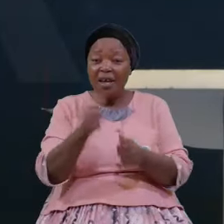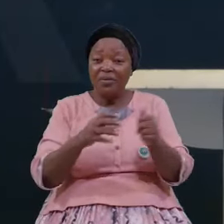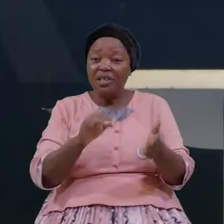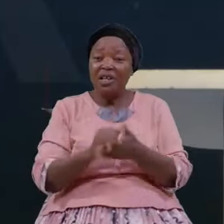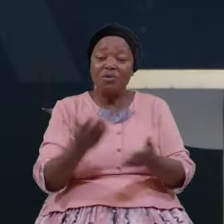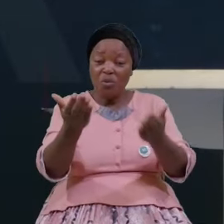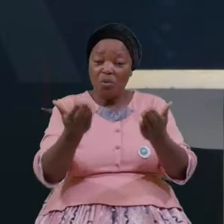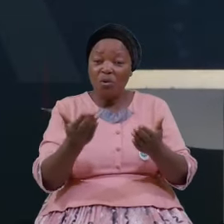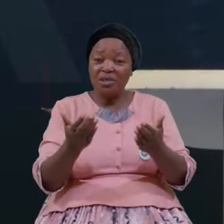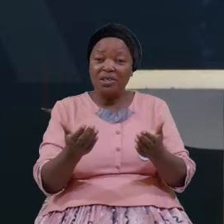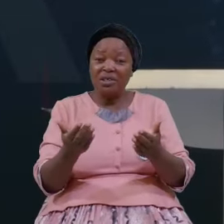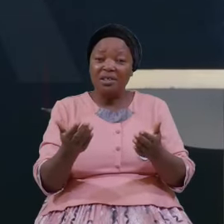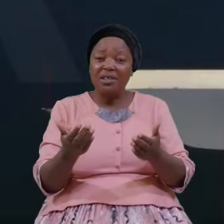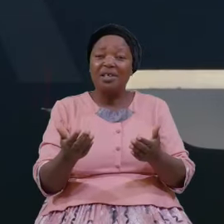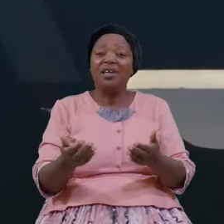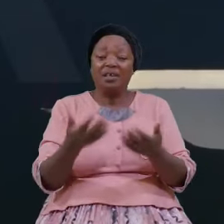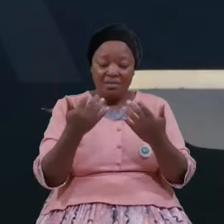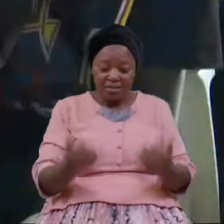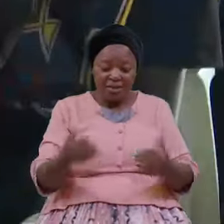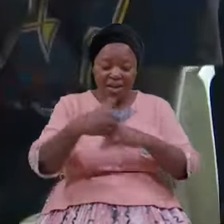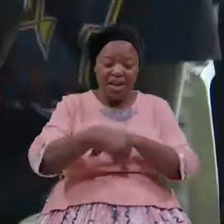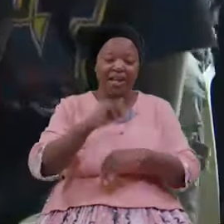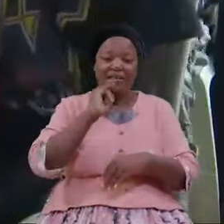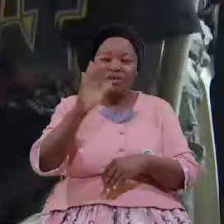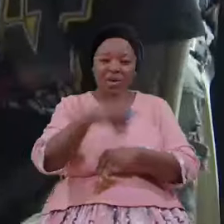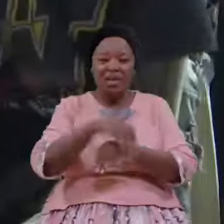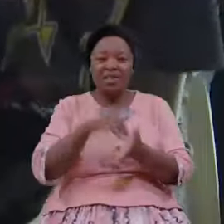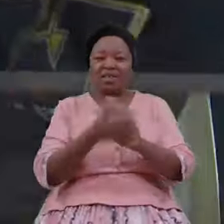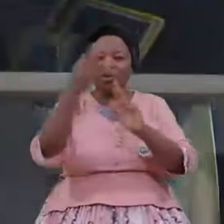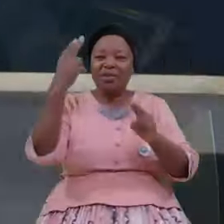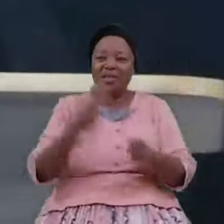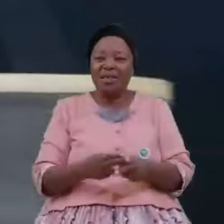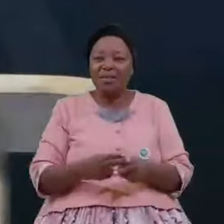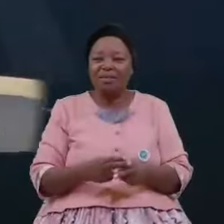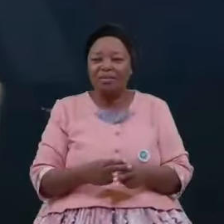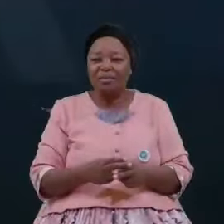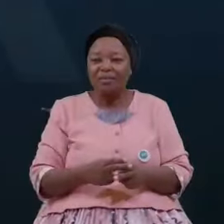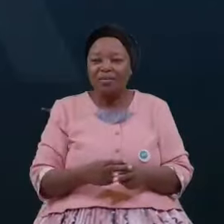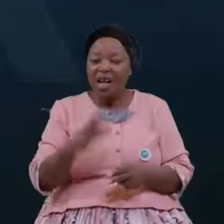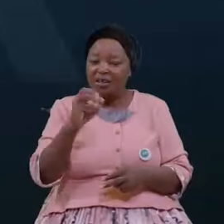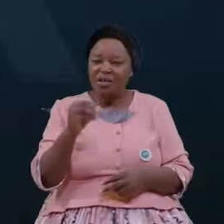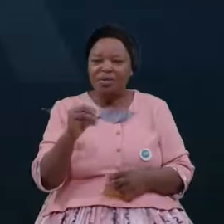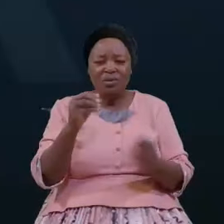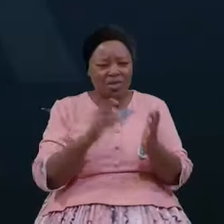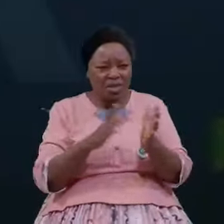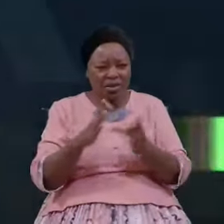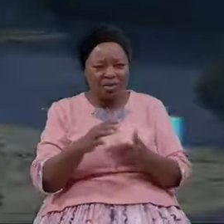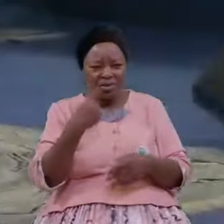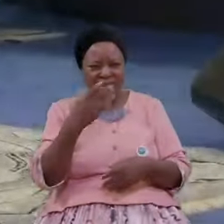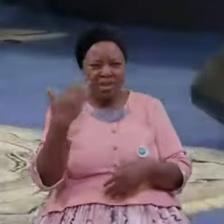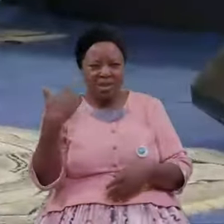demand, tonight is your night. And so Jesus said,